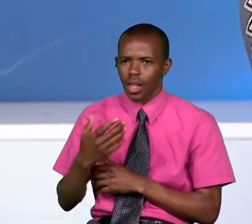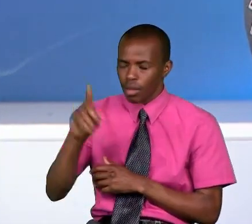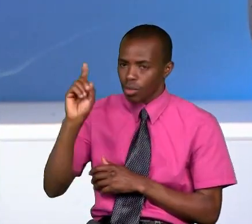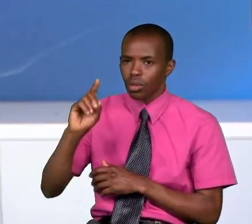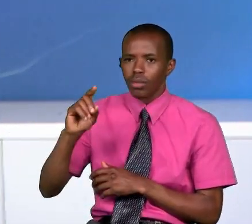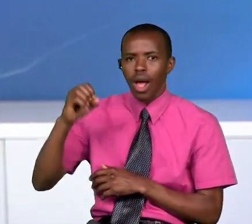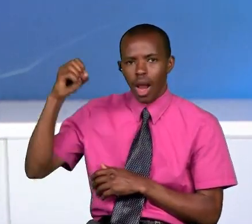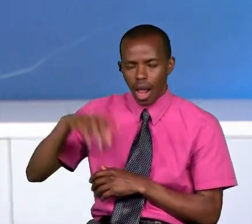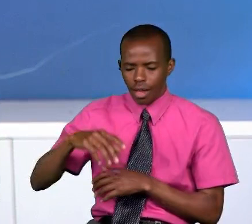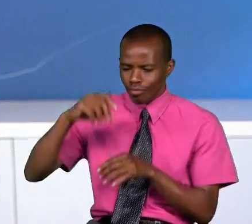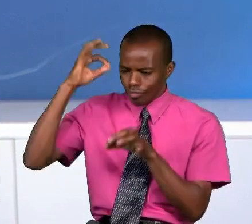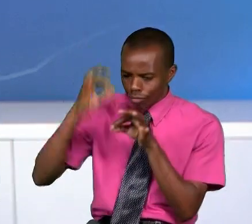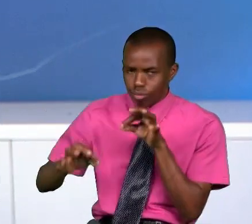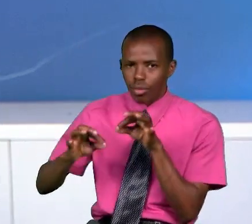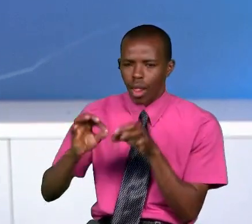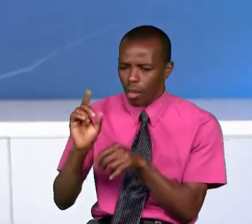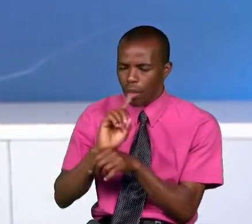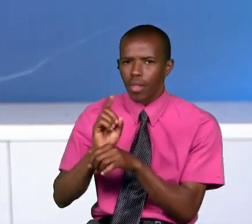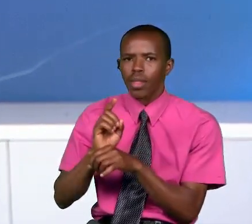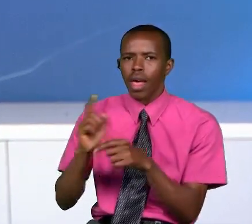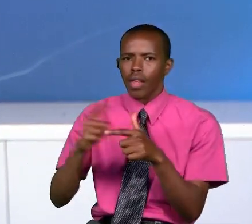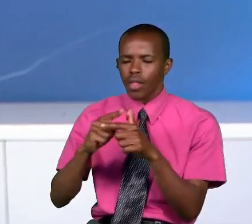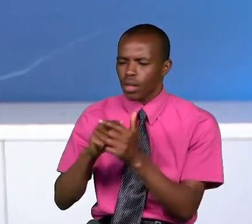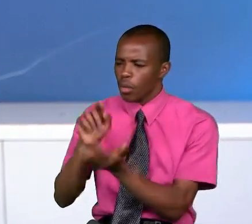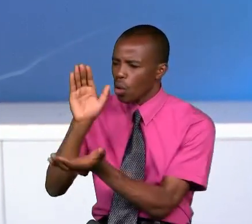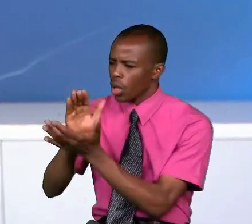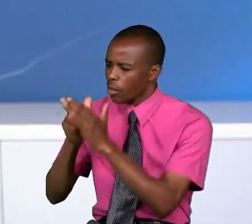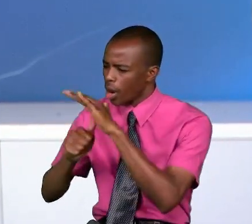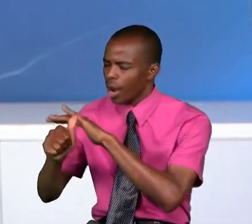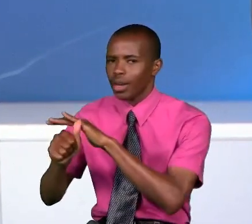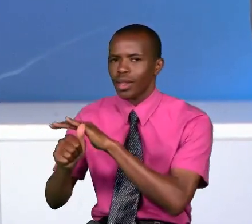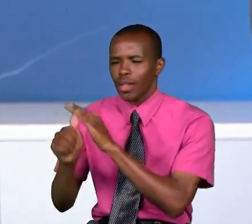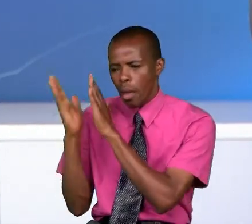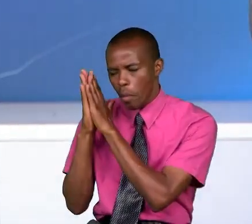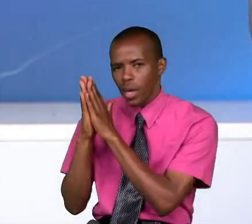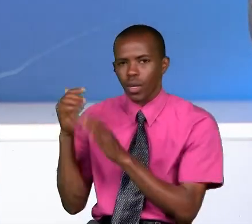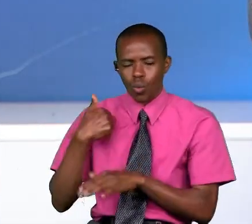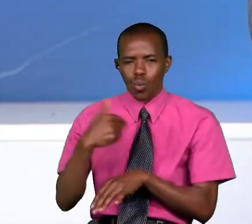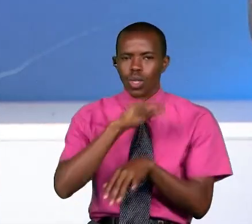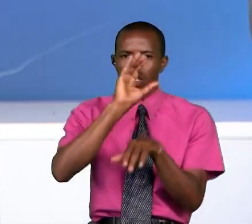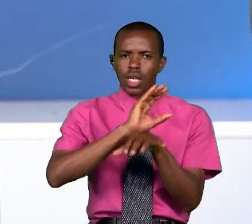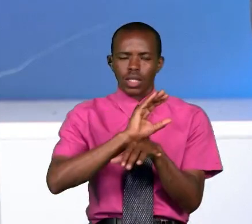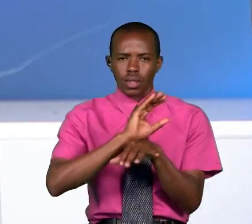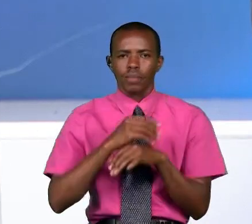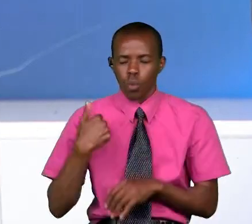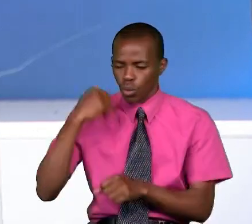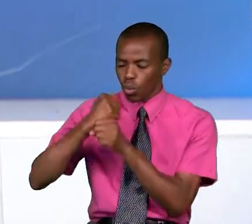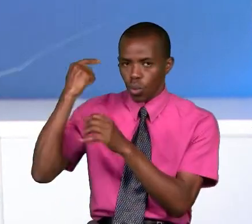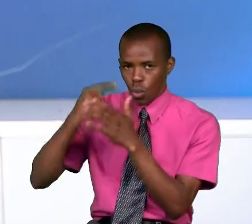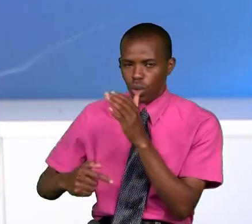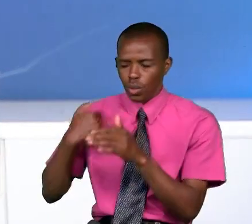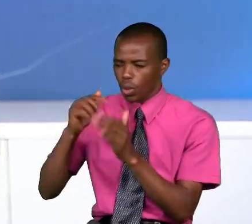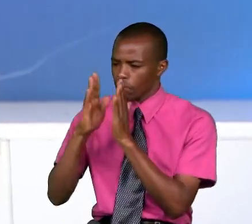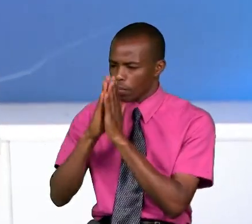nor do they light a lamp and put it under the basket. This is what happened to the church. We are not going to relent. What we are doing is that we are